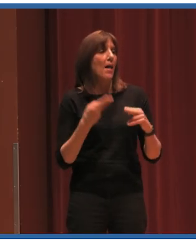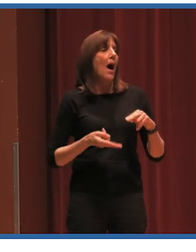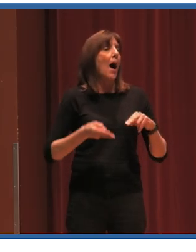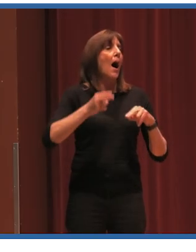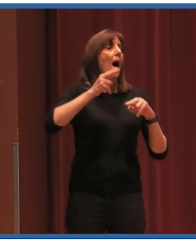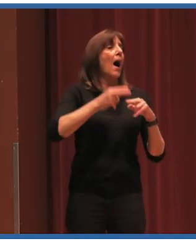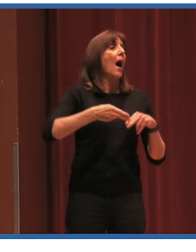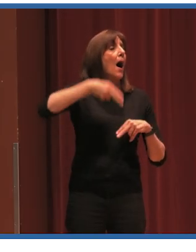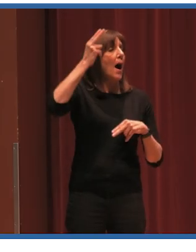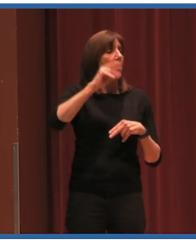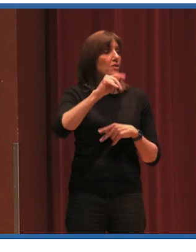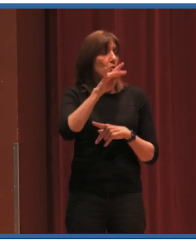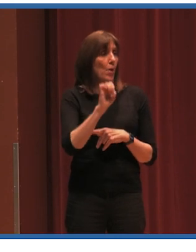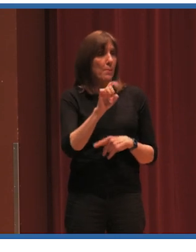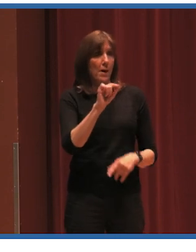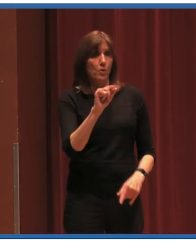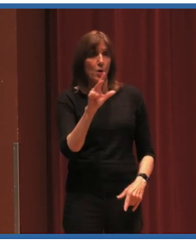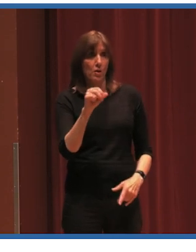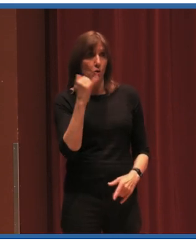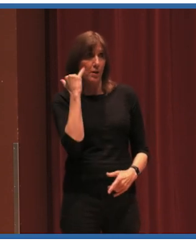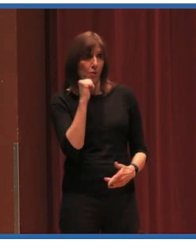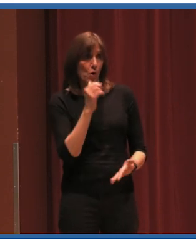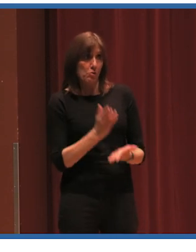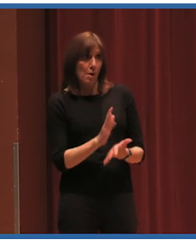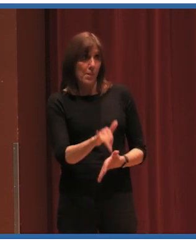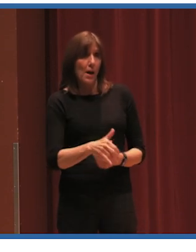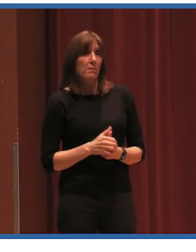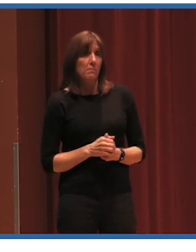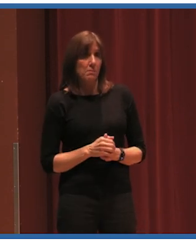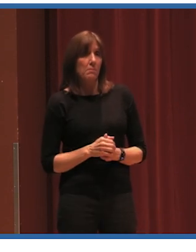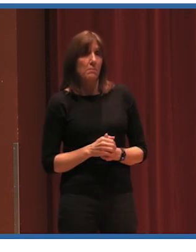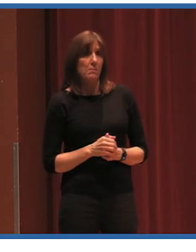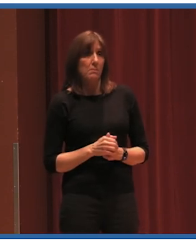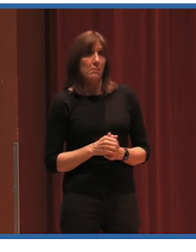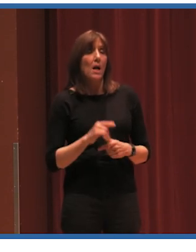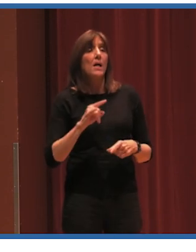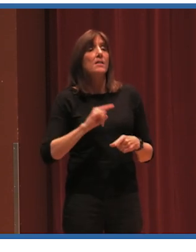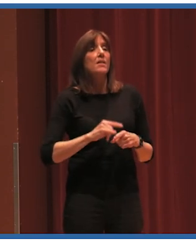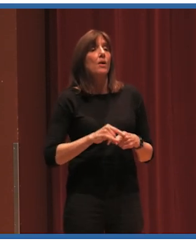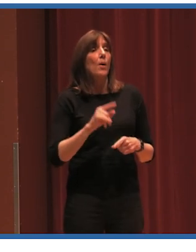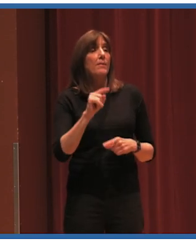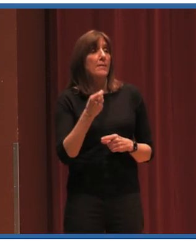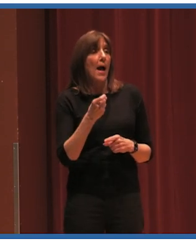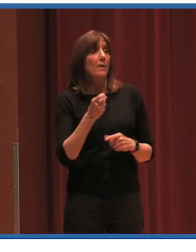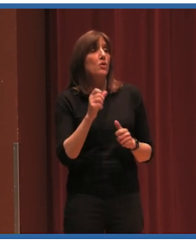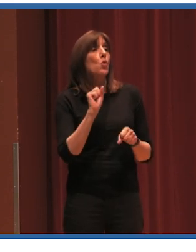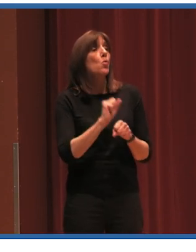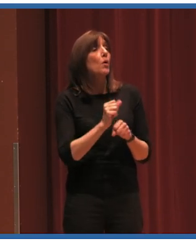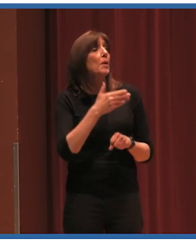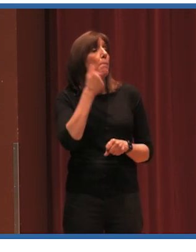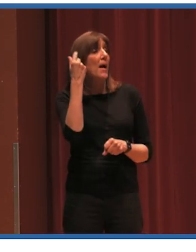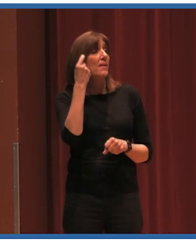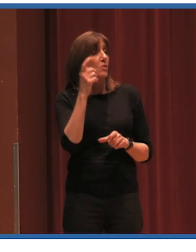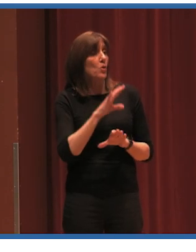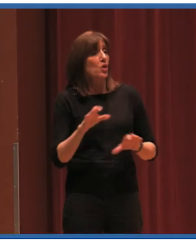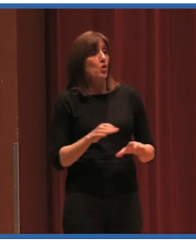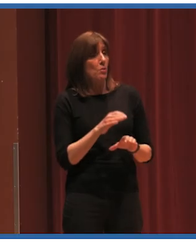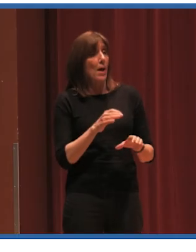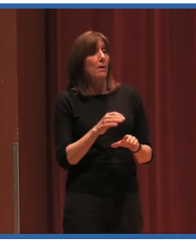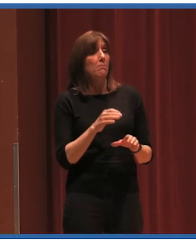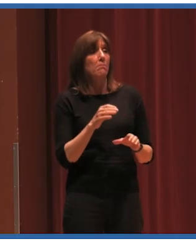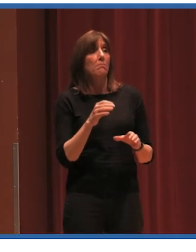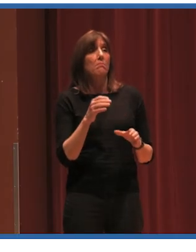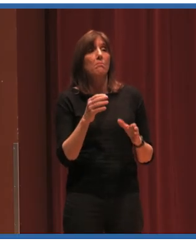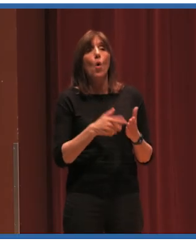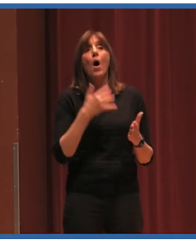2030 if we don't do anything. Tobacco taxes work the best when you do them every so often,